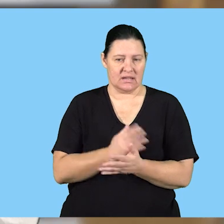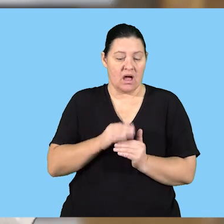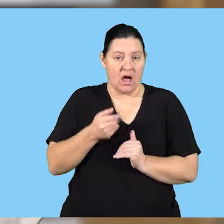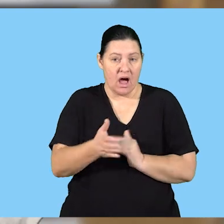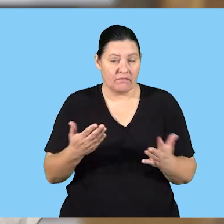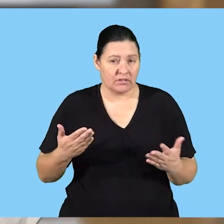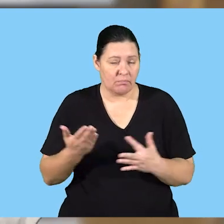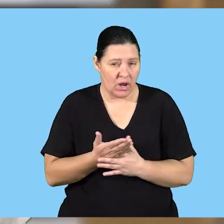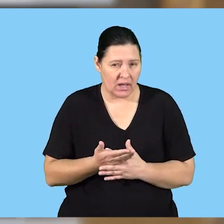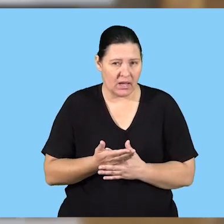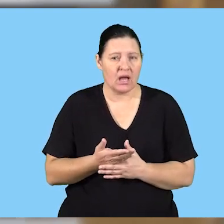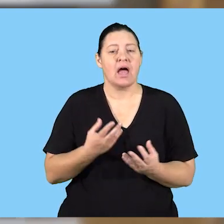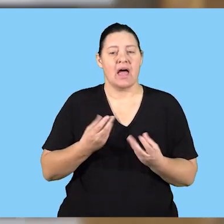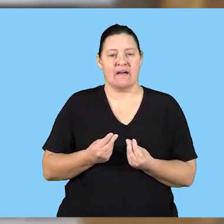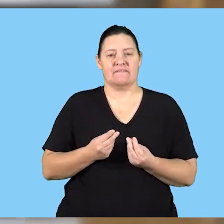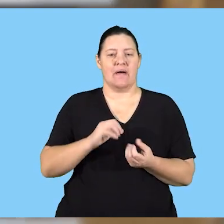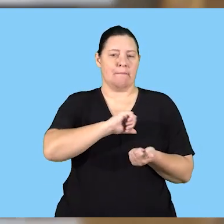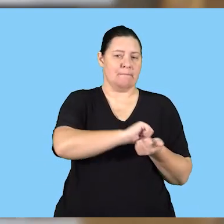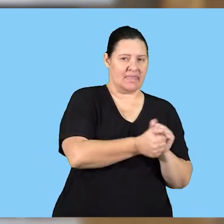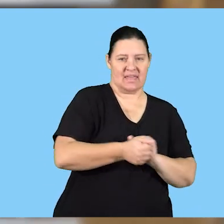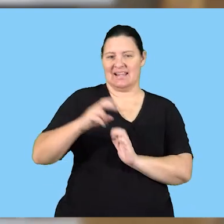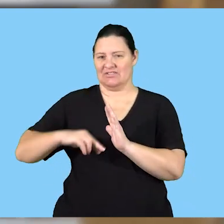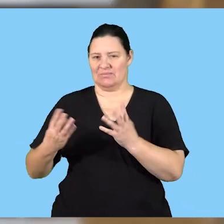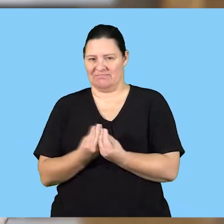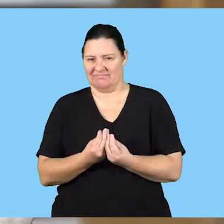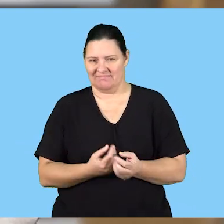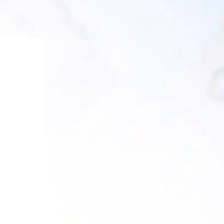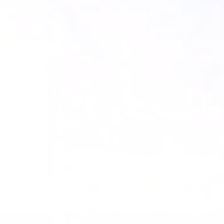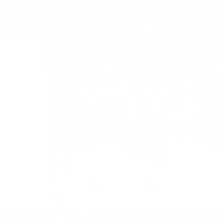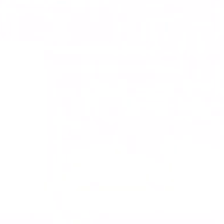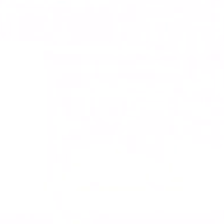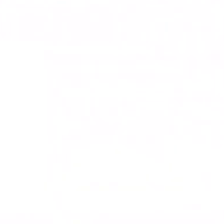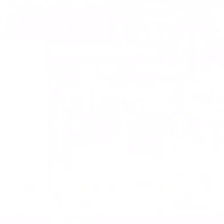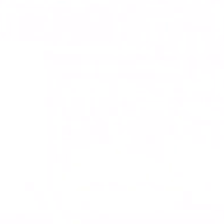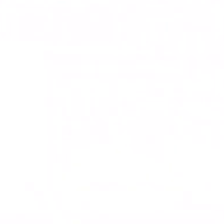break. After the break, we'll put some maths to the literacy. See you soon.